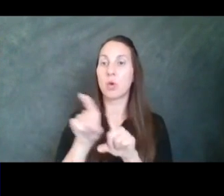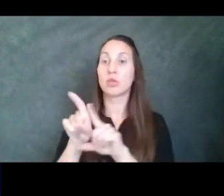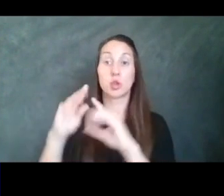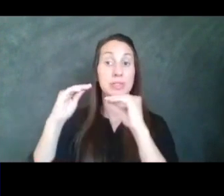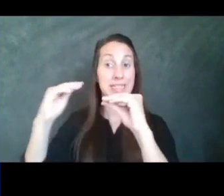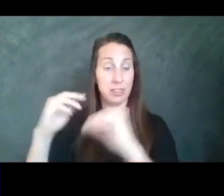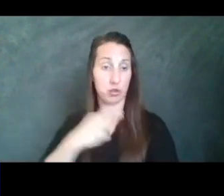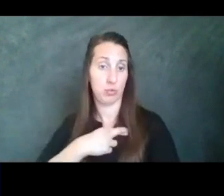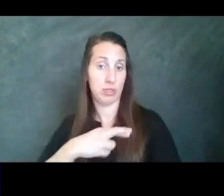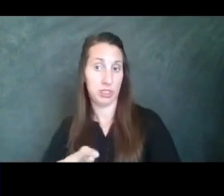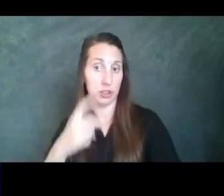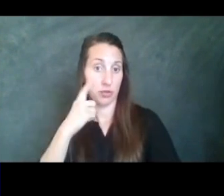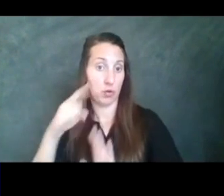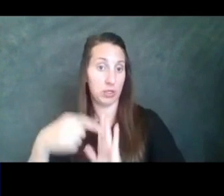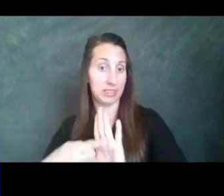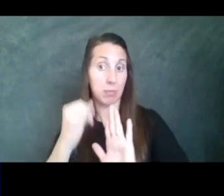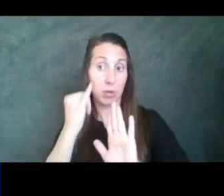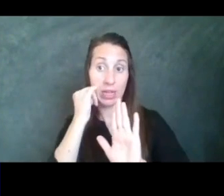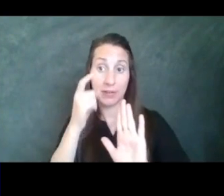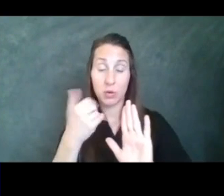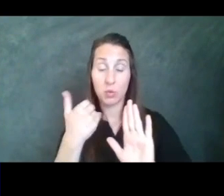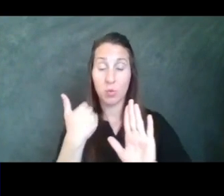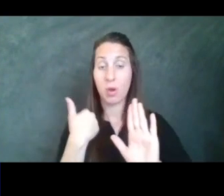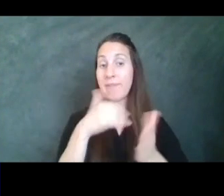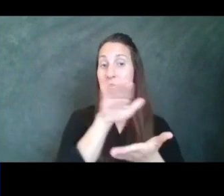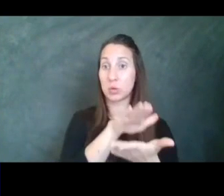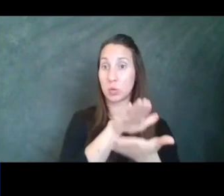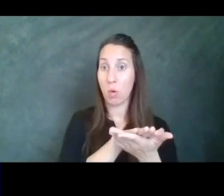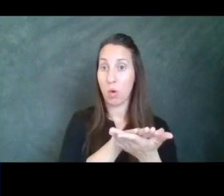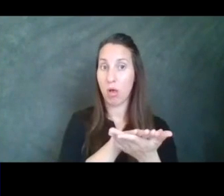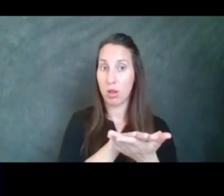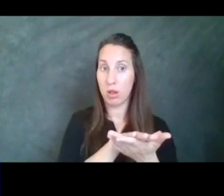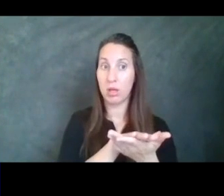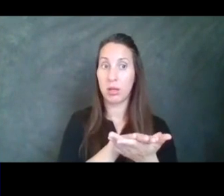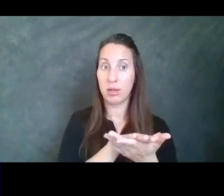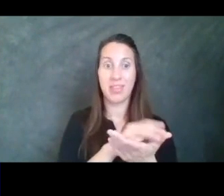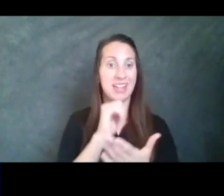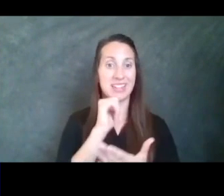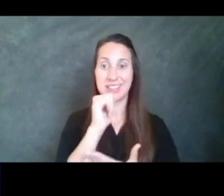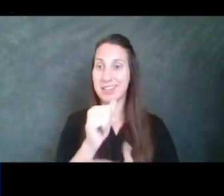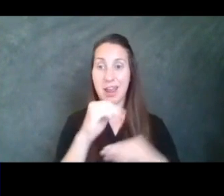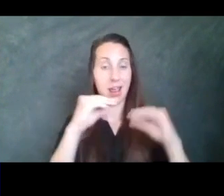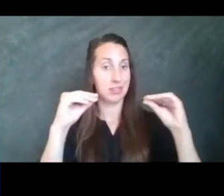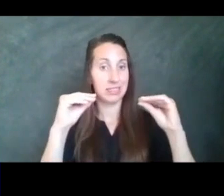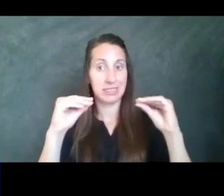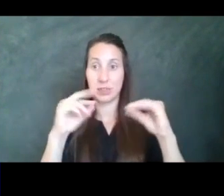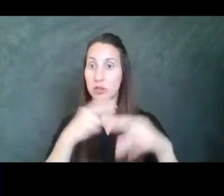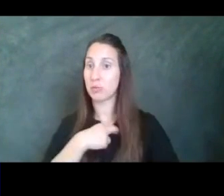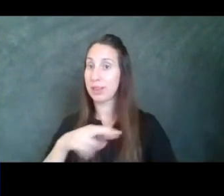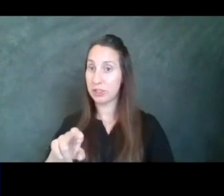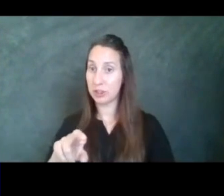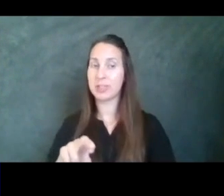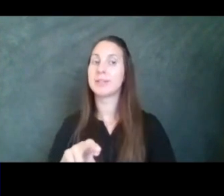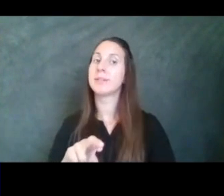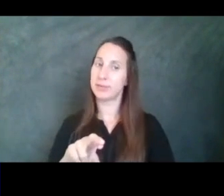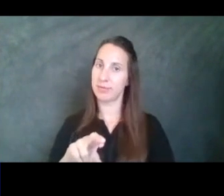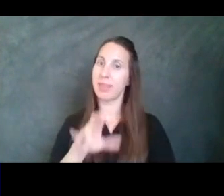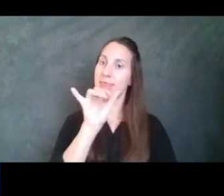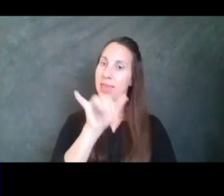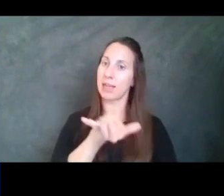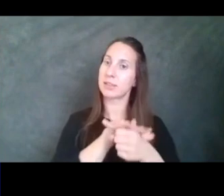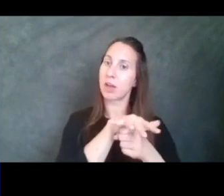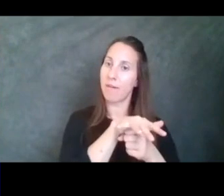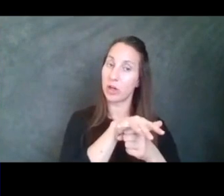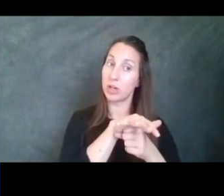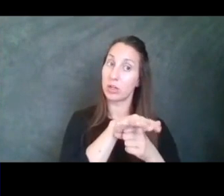you have a school that is non-denominational that does not teach religion, that would be covered. On